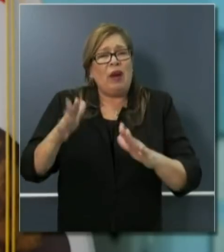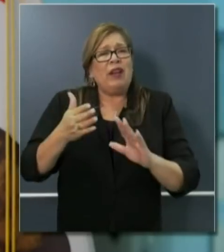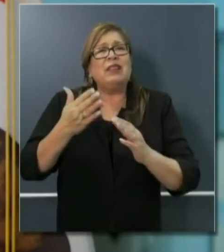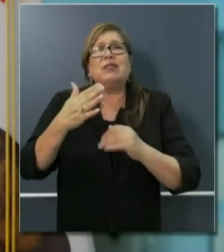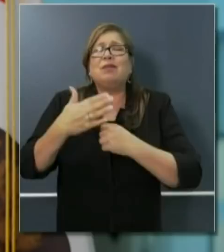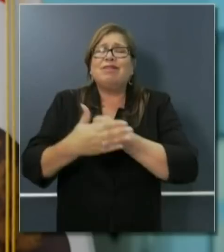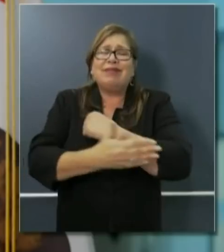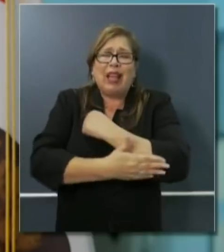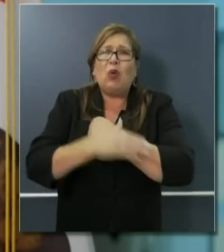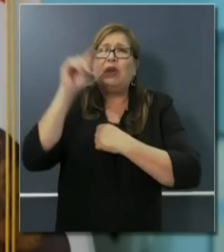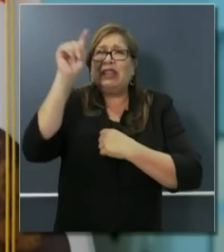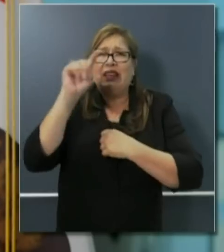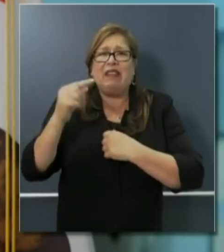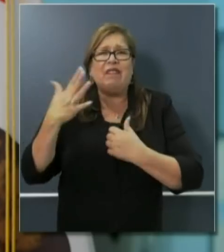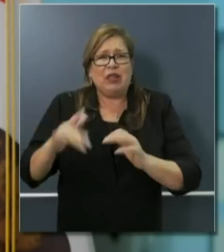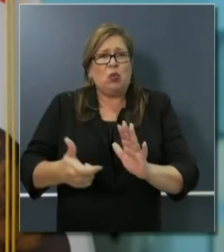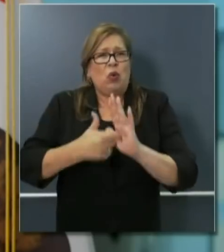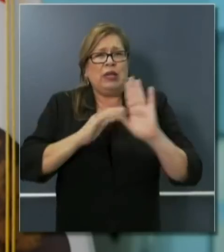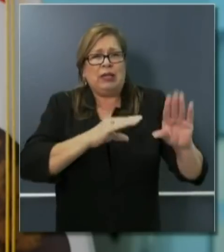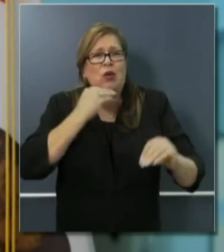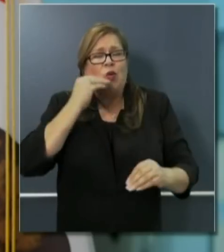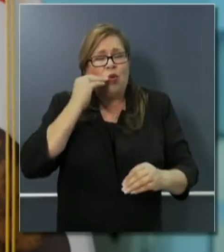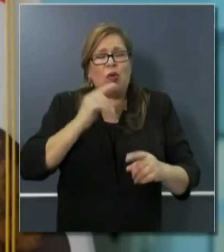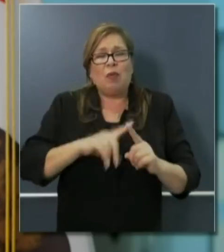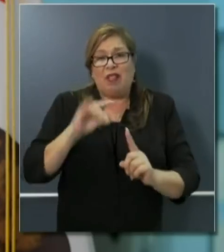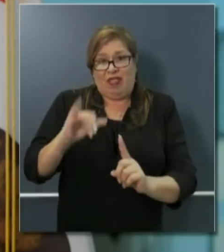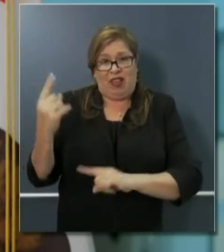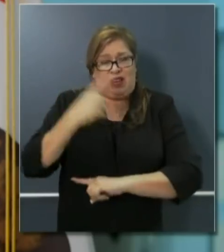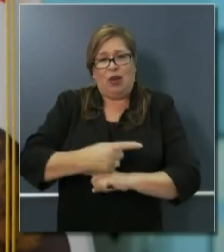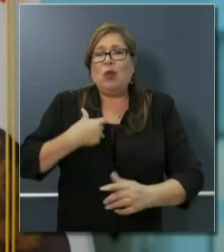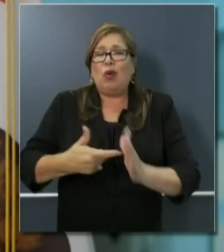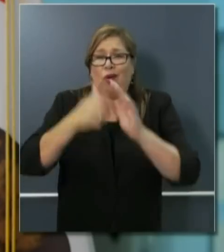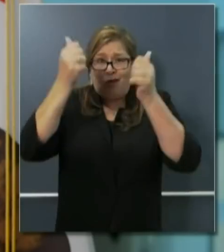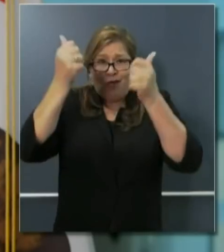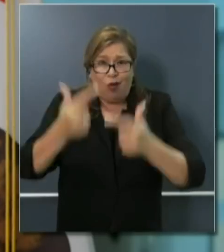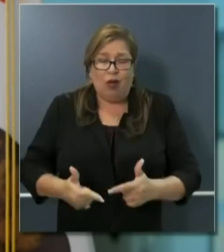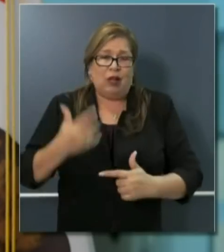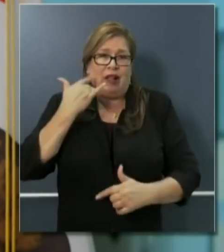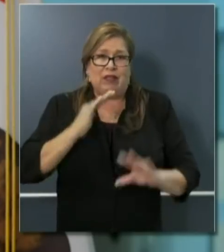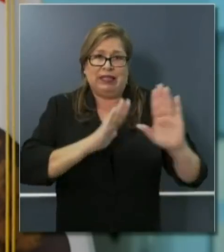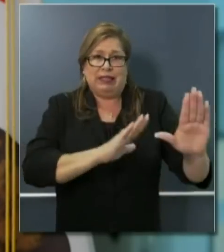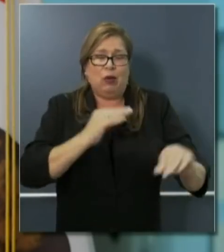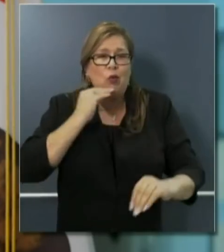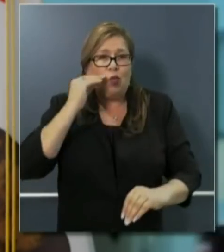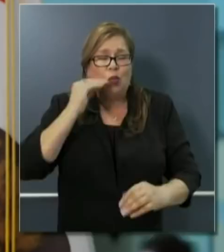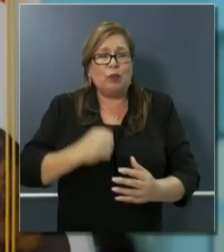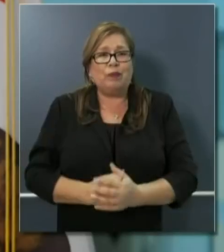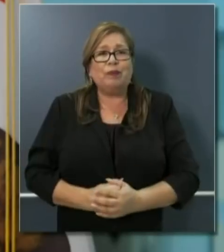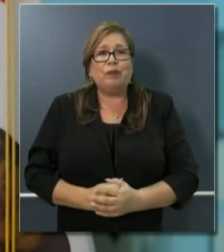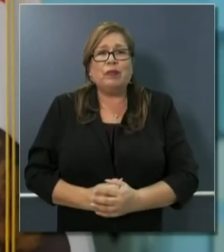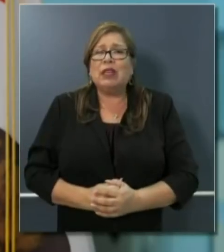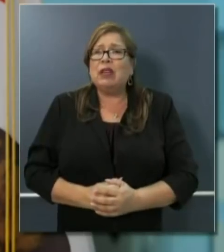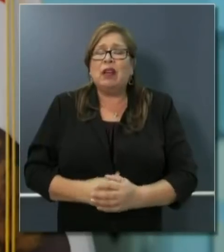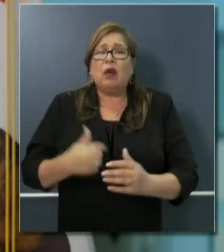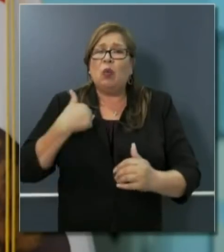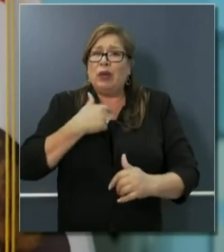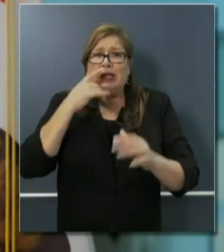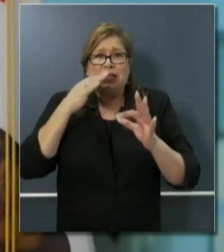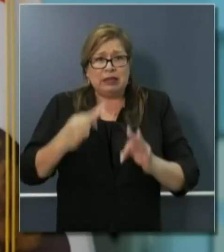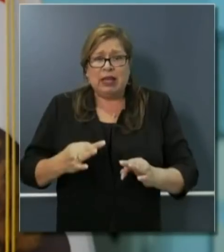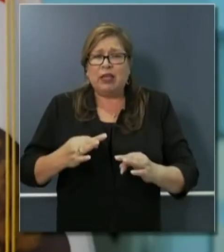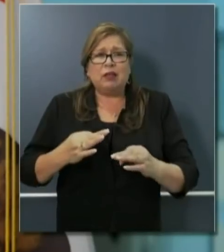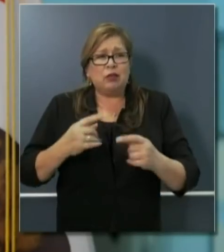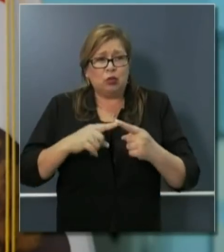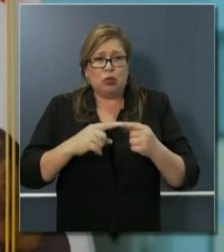well. And it was all based on models and considerations that we've been tracking and thinking about since we learned about